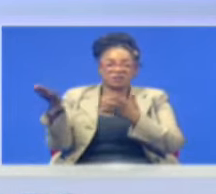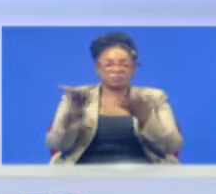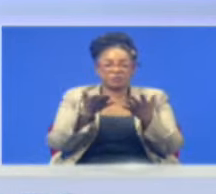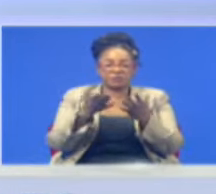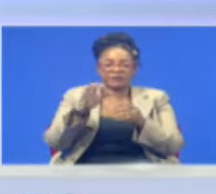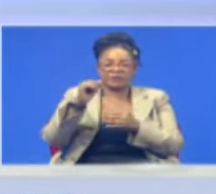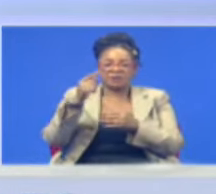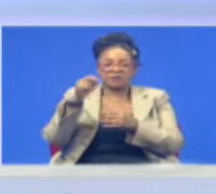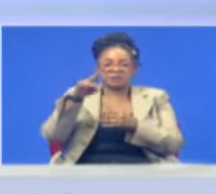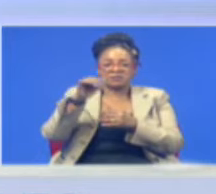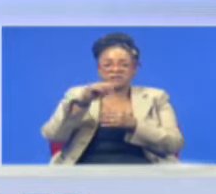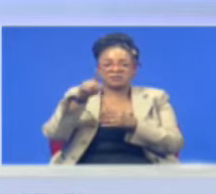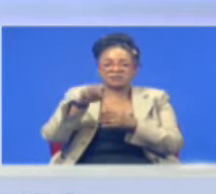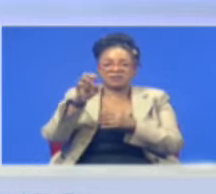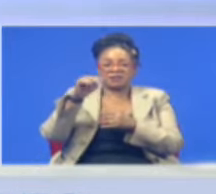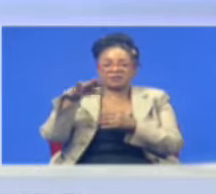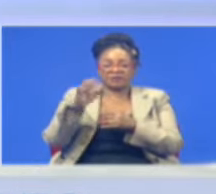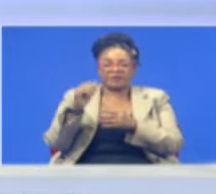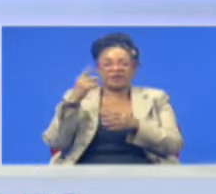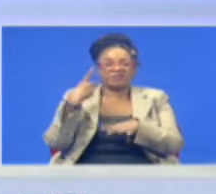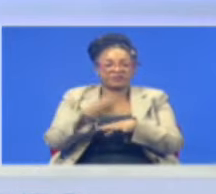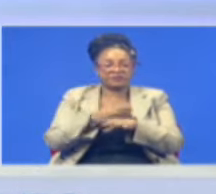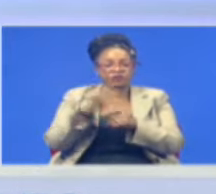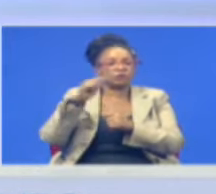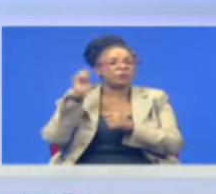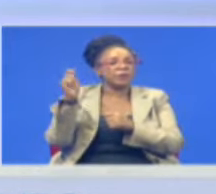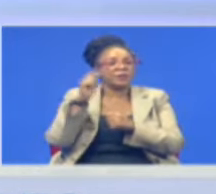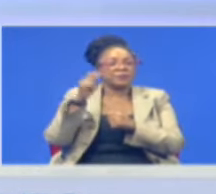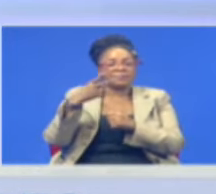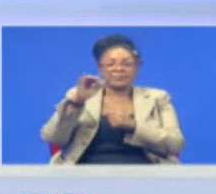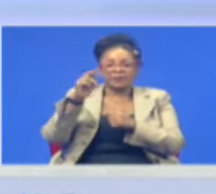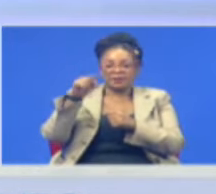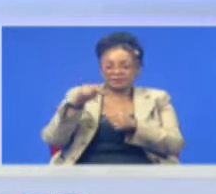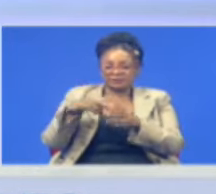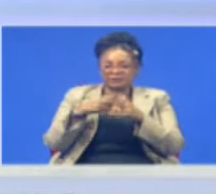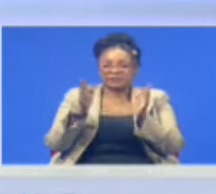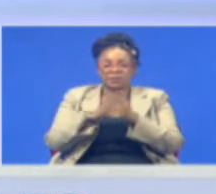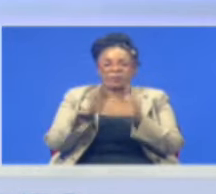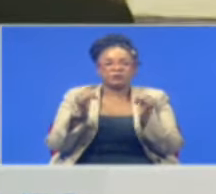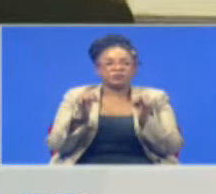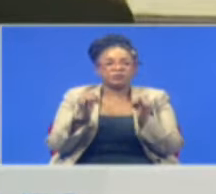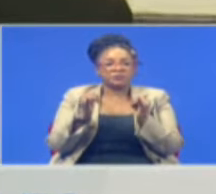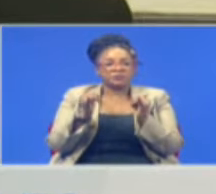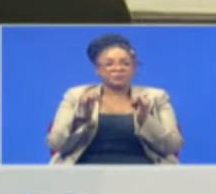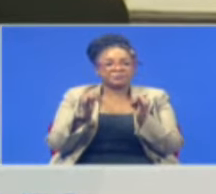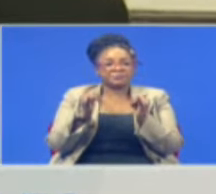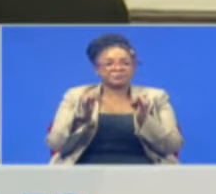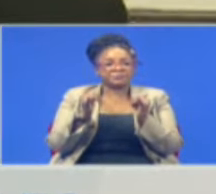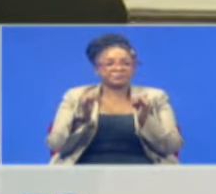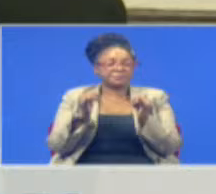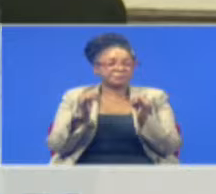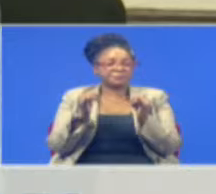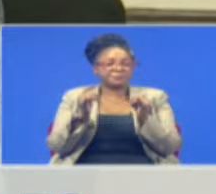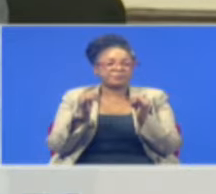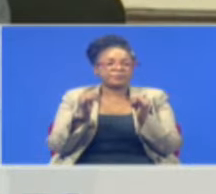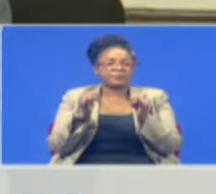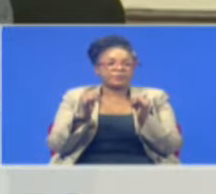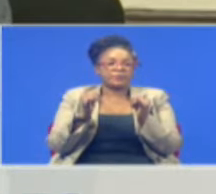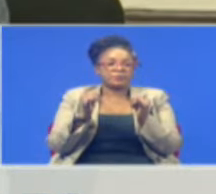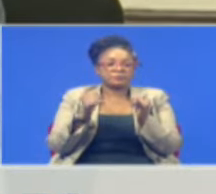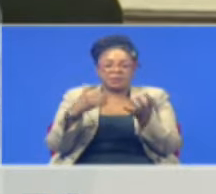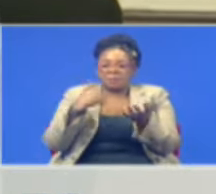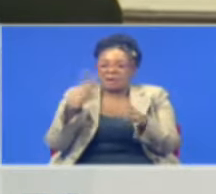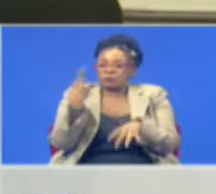AstraZeneca vaccine, particularly to Kenya. Helen Aura begins our broadcast. I asked the same because I got